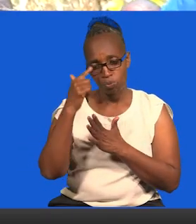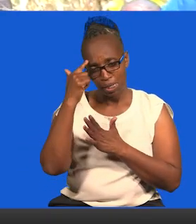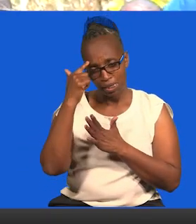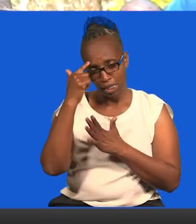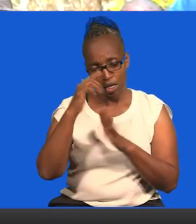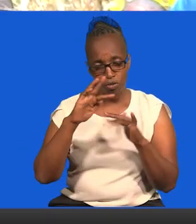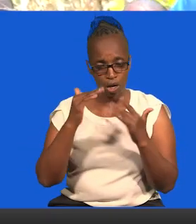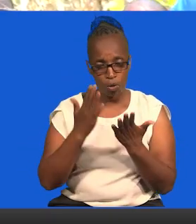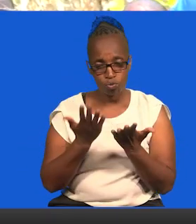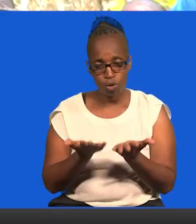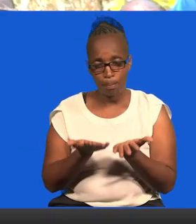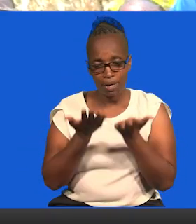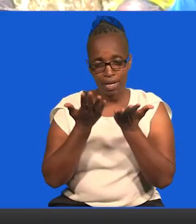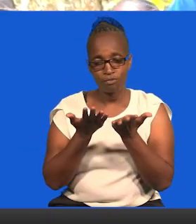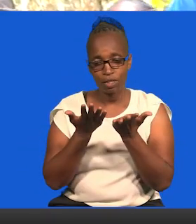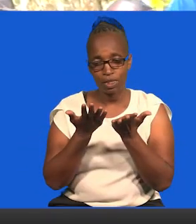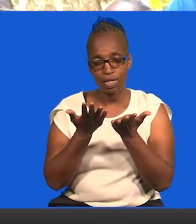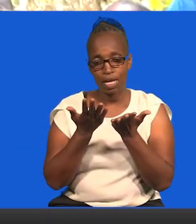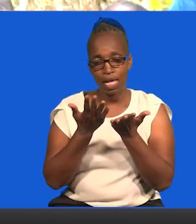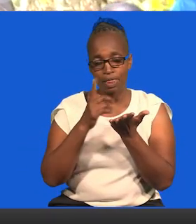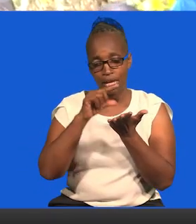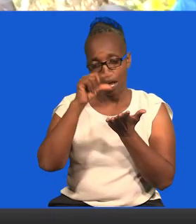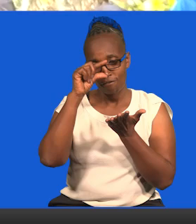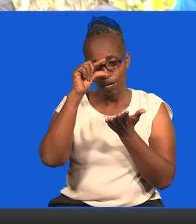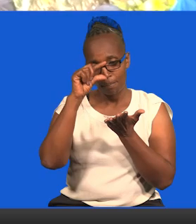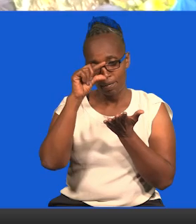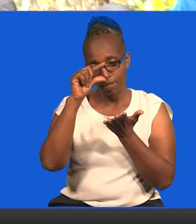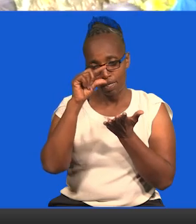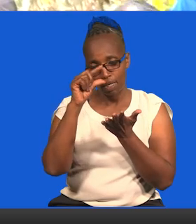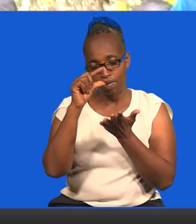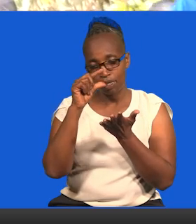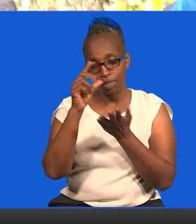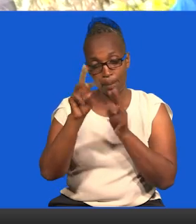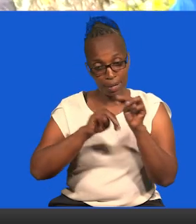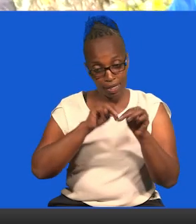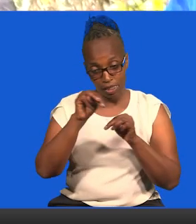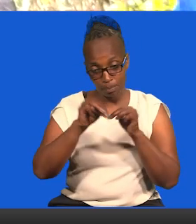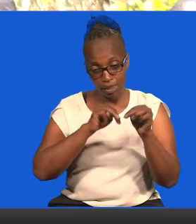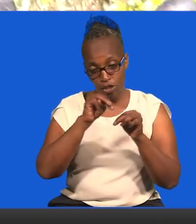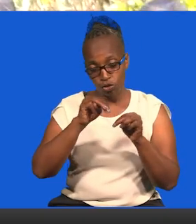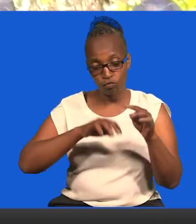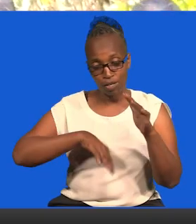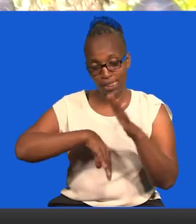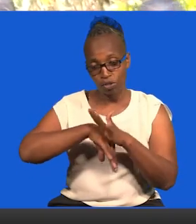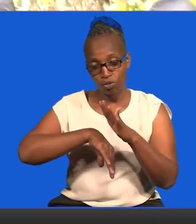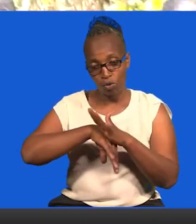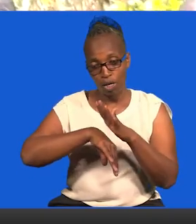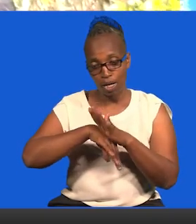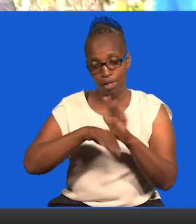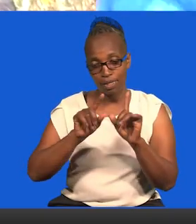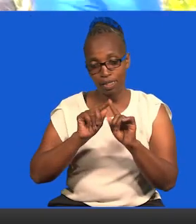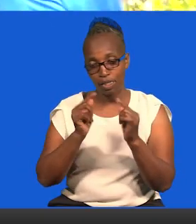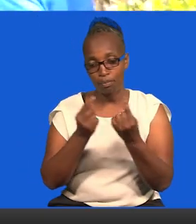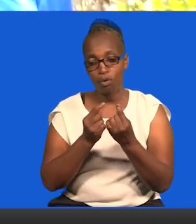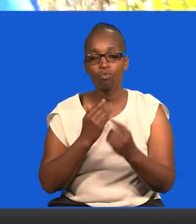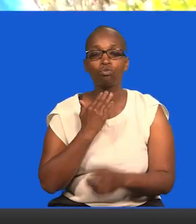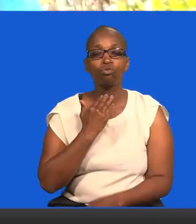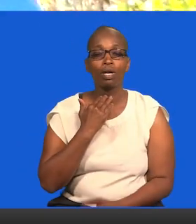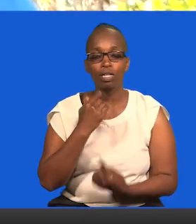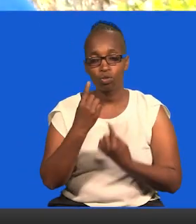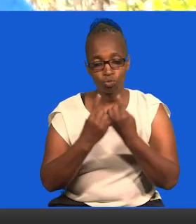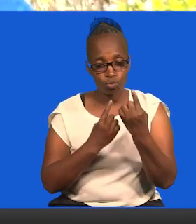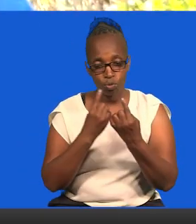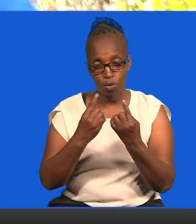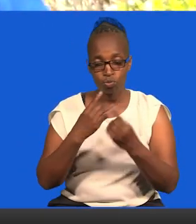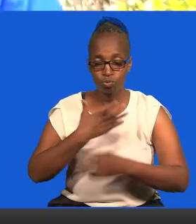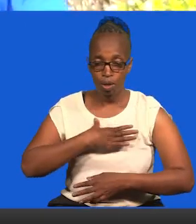of how to uplift the standards of soccer in the country, we must also fix the governance. And I really want to appeal to soccer stakeholders,